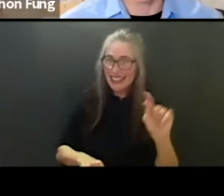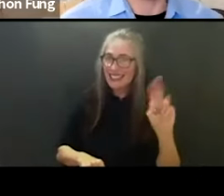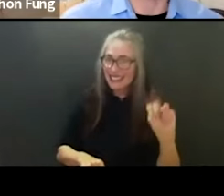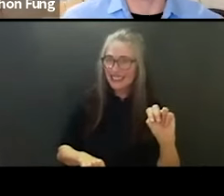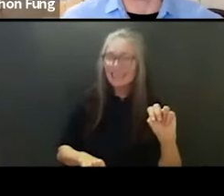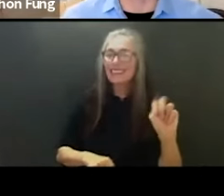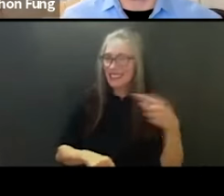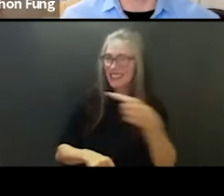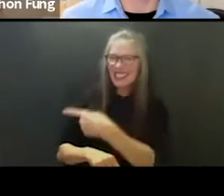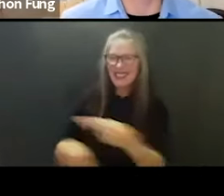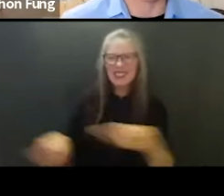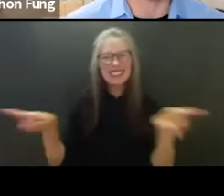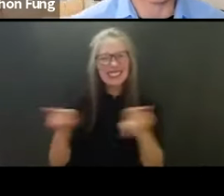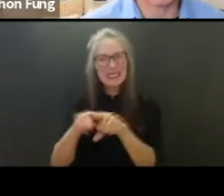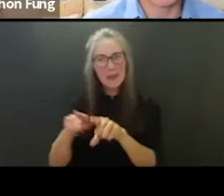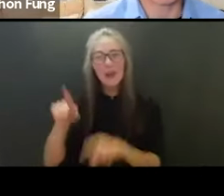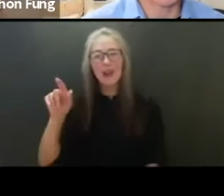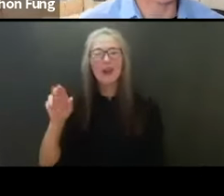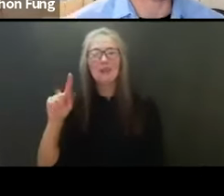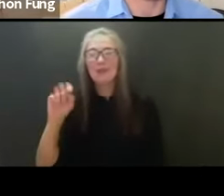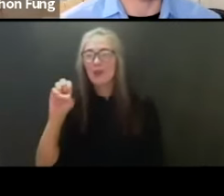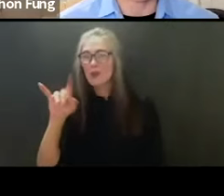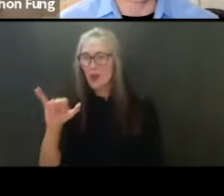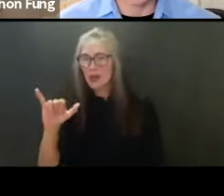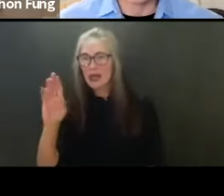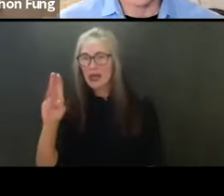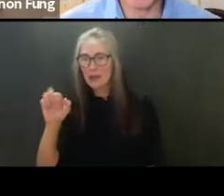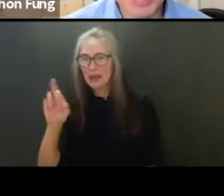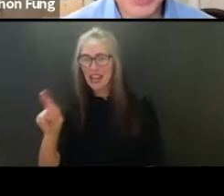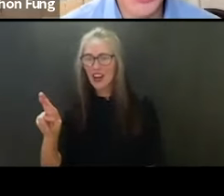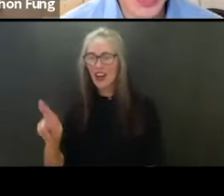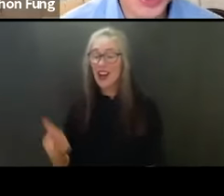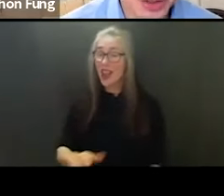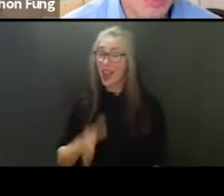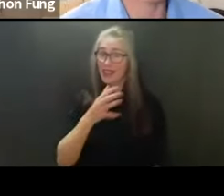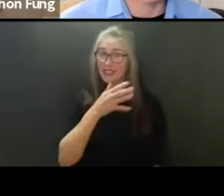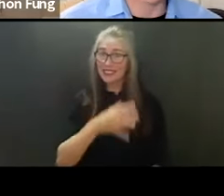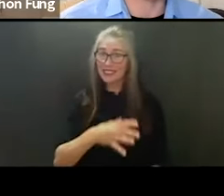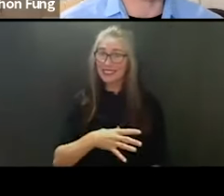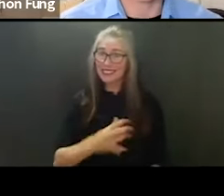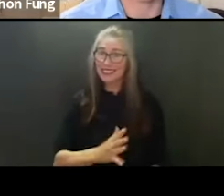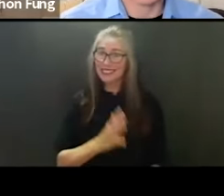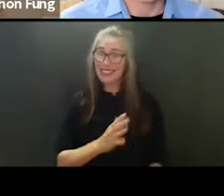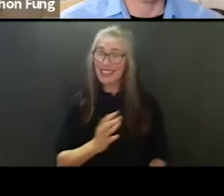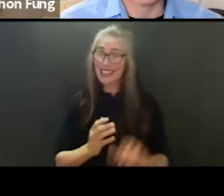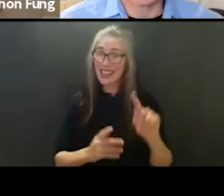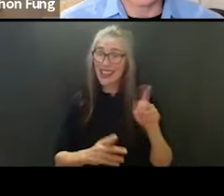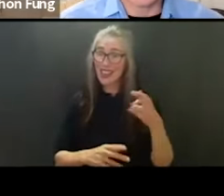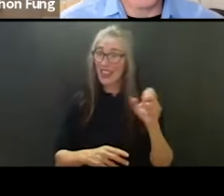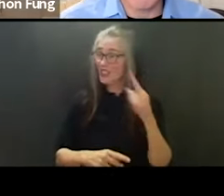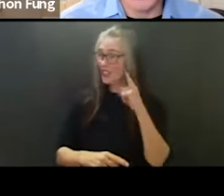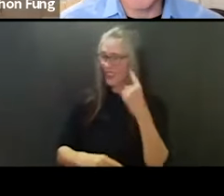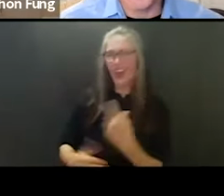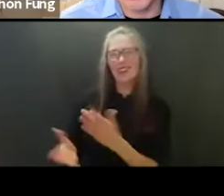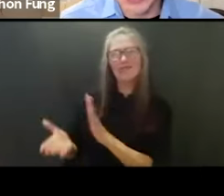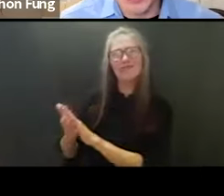Democrat, Tony Blair was the new labor leader when he was Prime Minister. And Prime Minister Thatcher, Lady Thatcher regarded